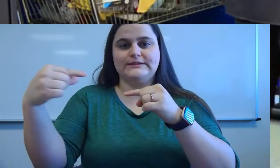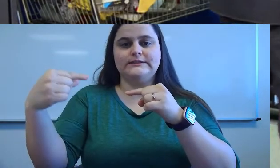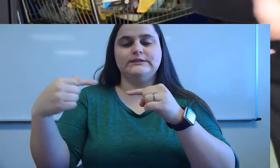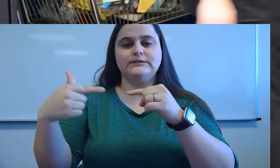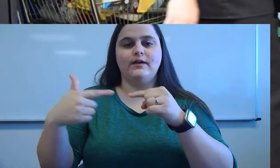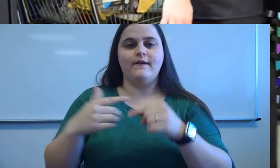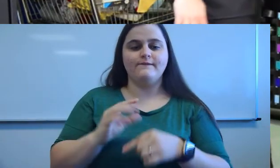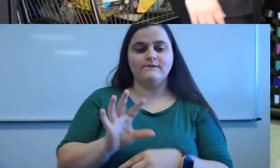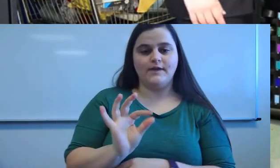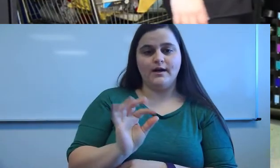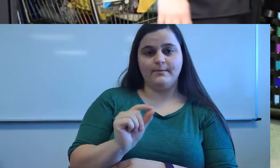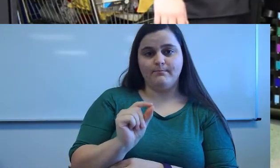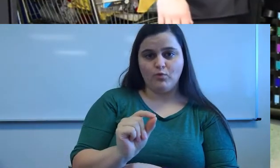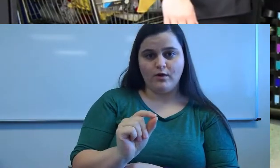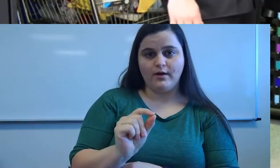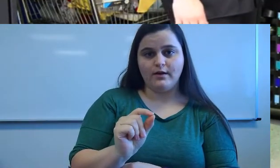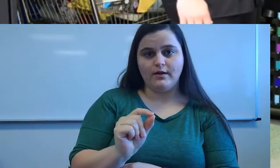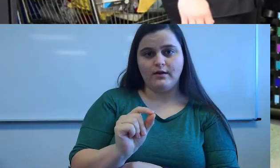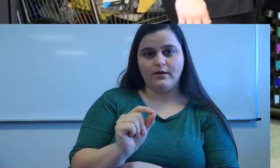We're going to find a